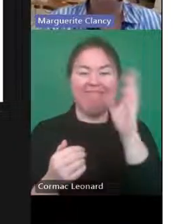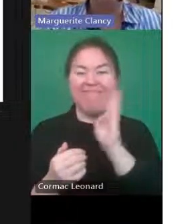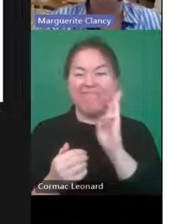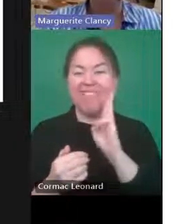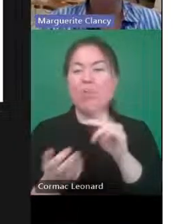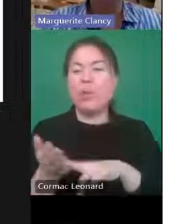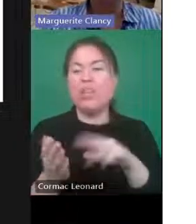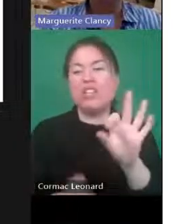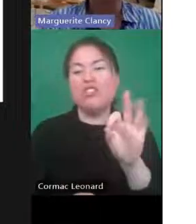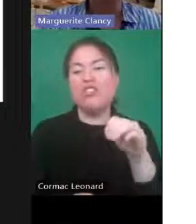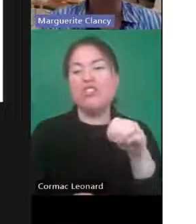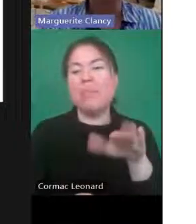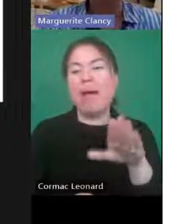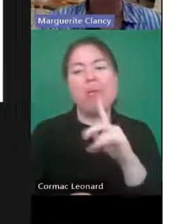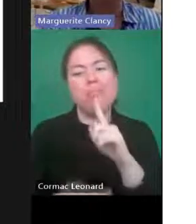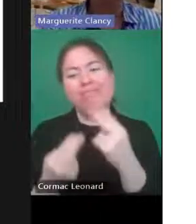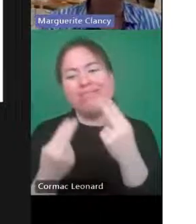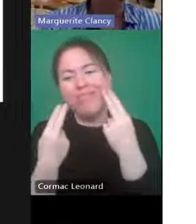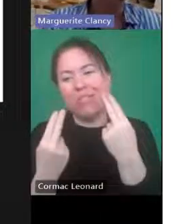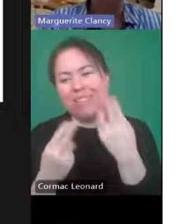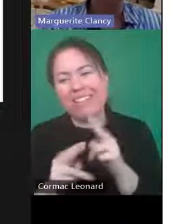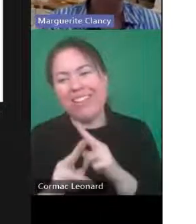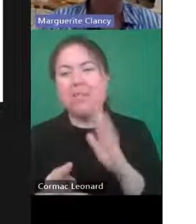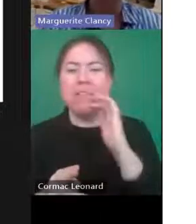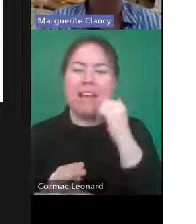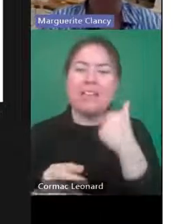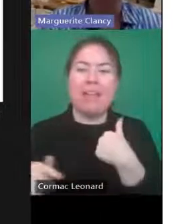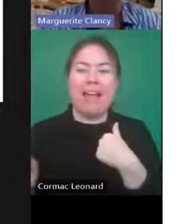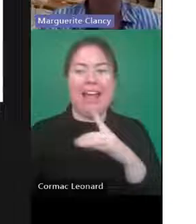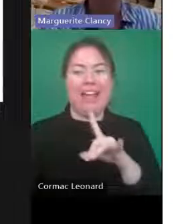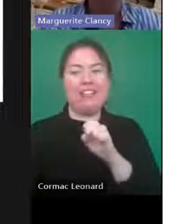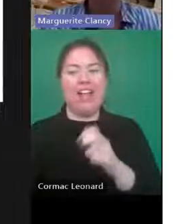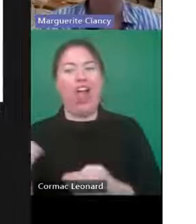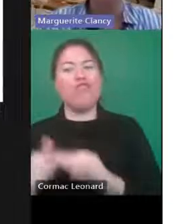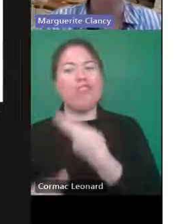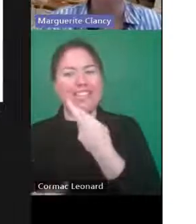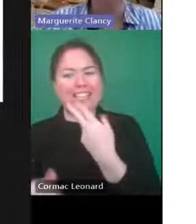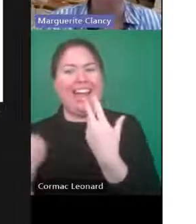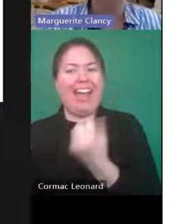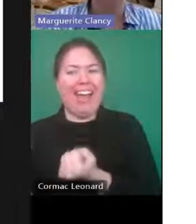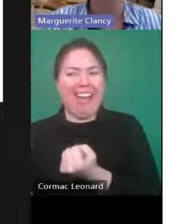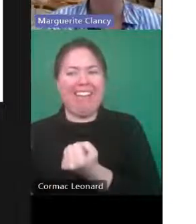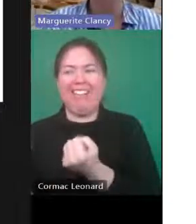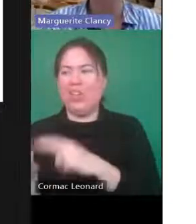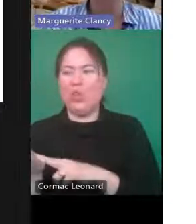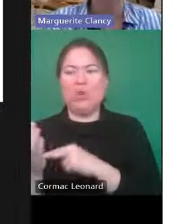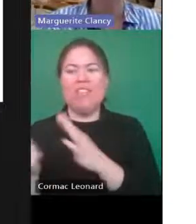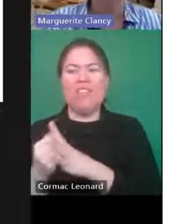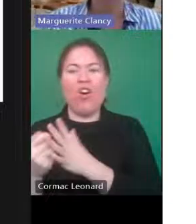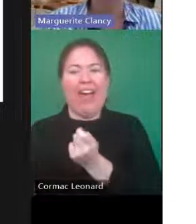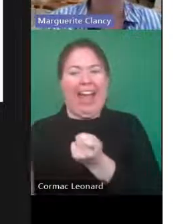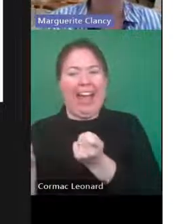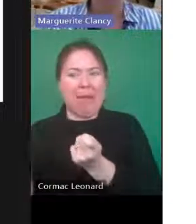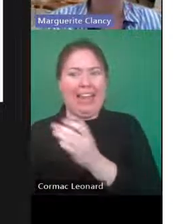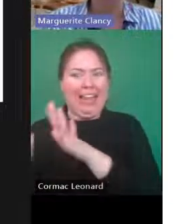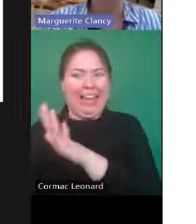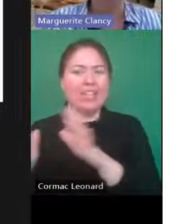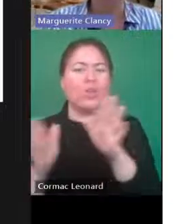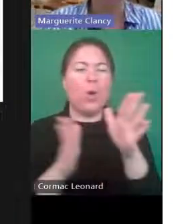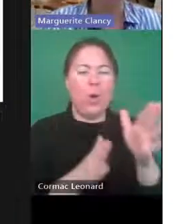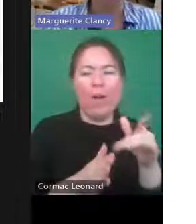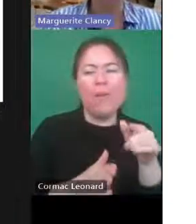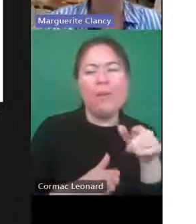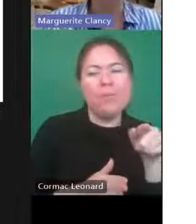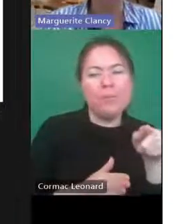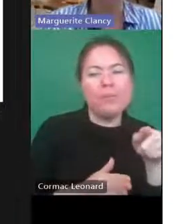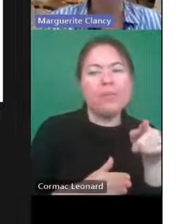wouldn't be typical. That's just because of my HSE account is used for administrative purposes within the system. So what I would be saying is